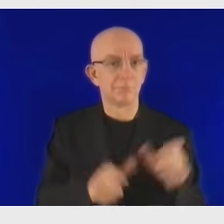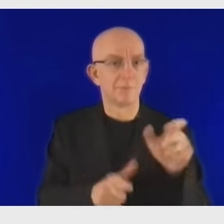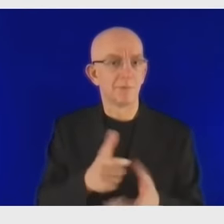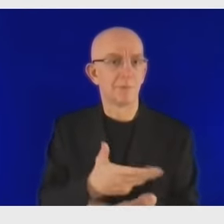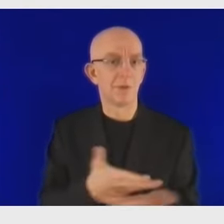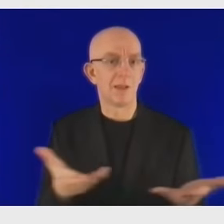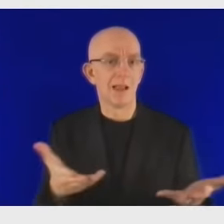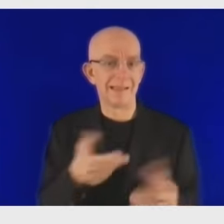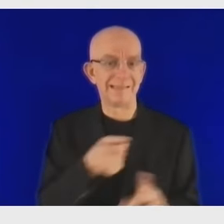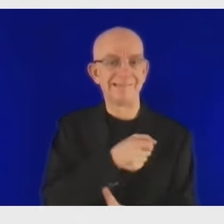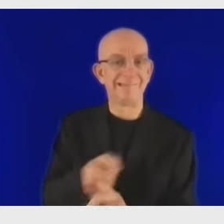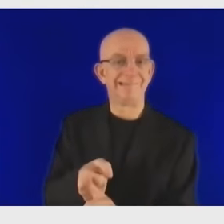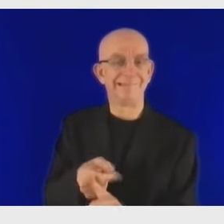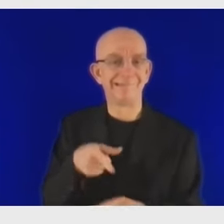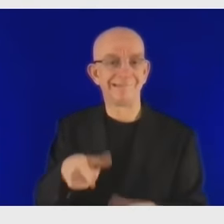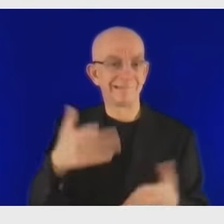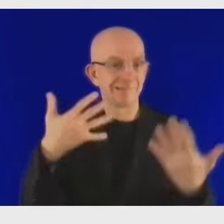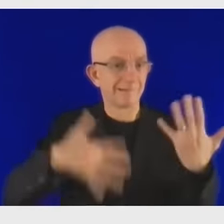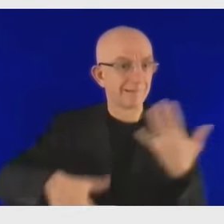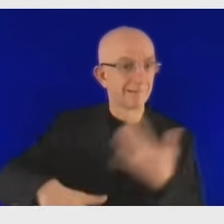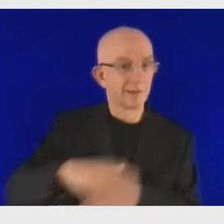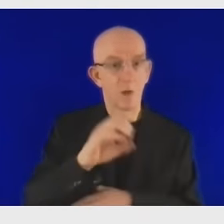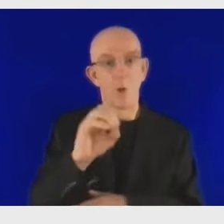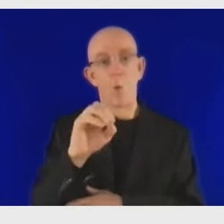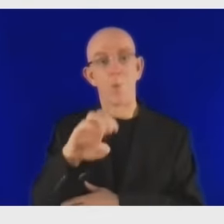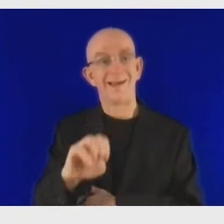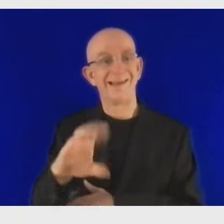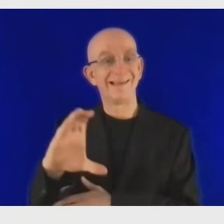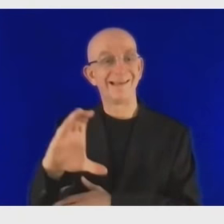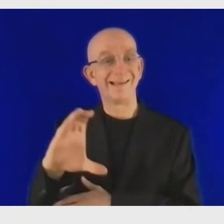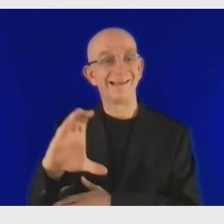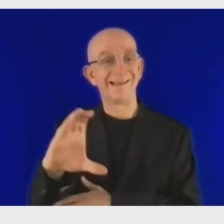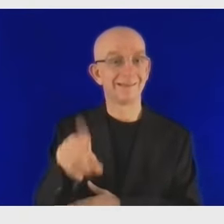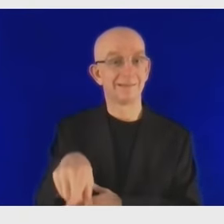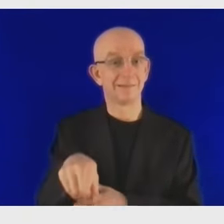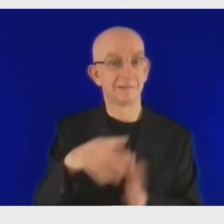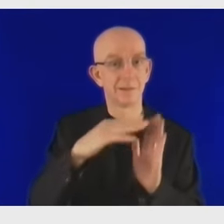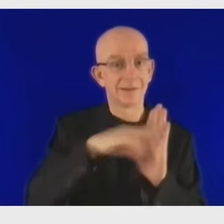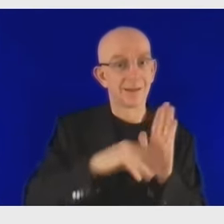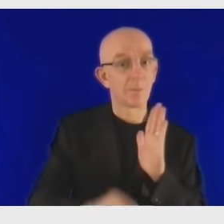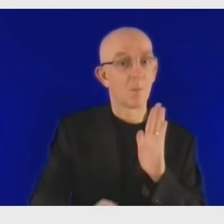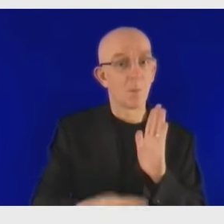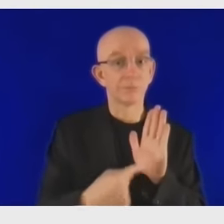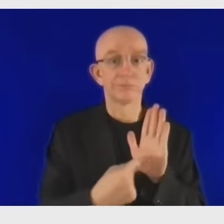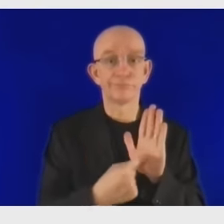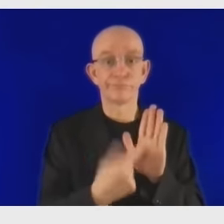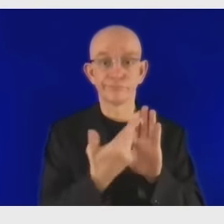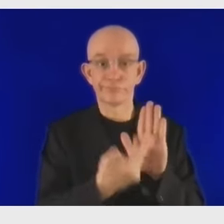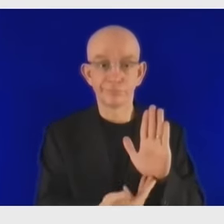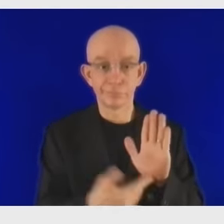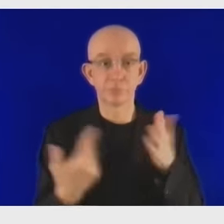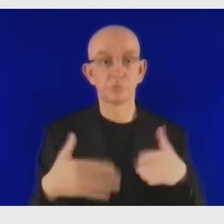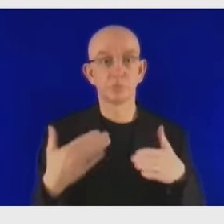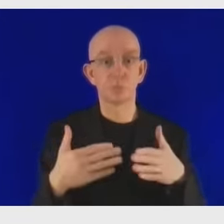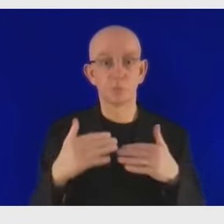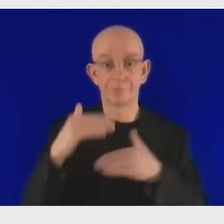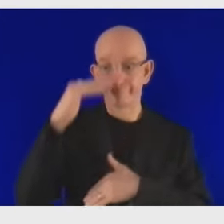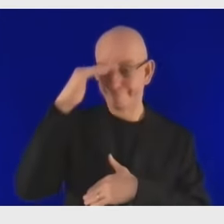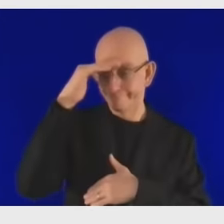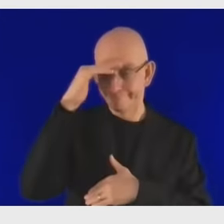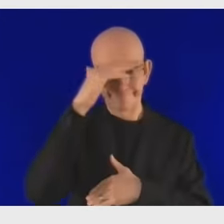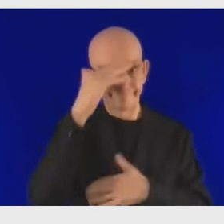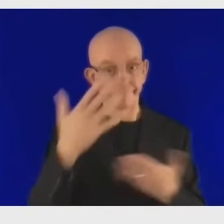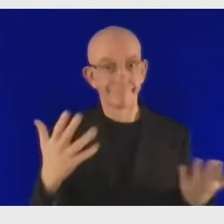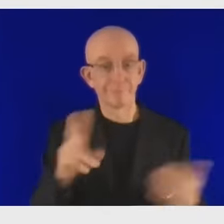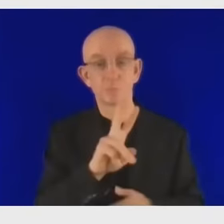is a handshake of the world's commitment to financing these transitions so we can get to the 1.5 degree world. It is not